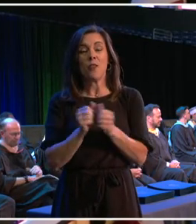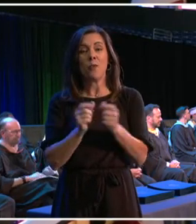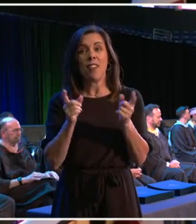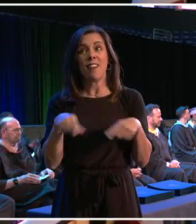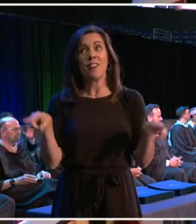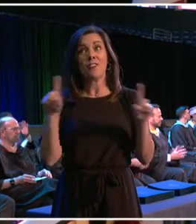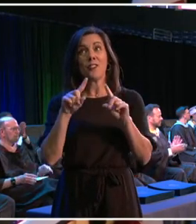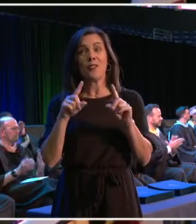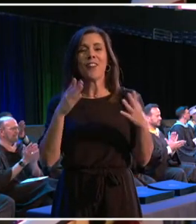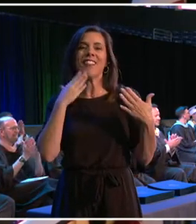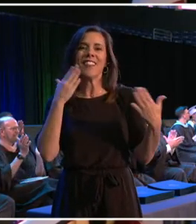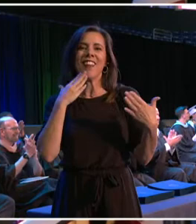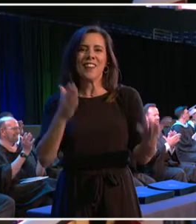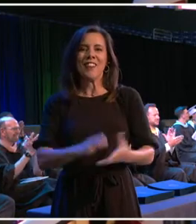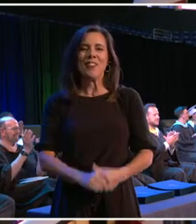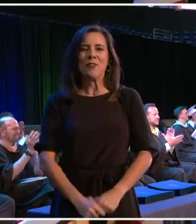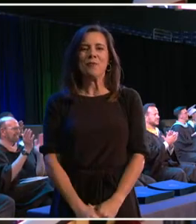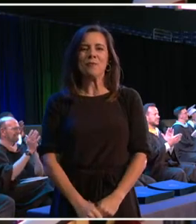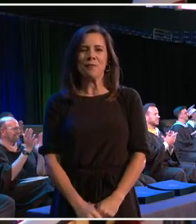Thank you.